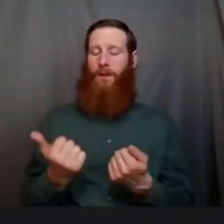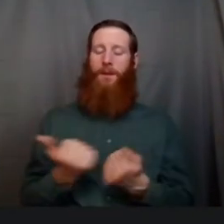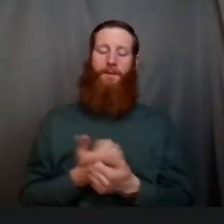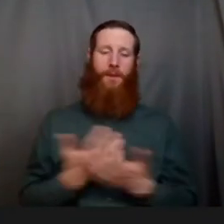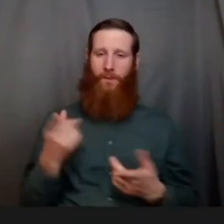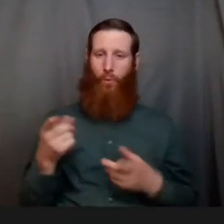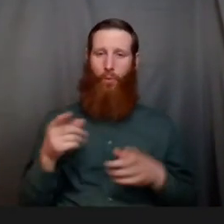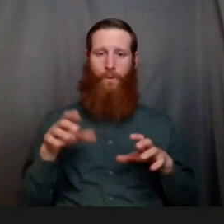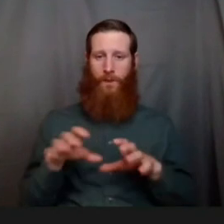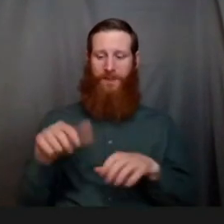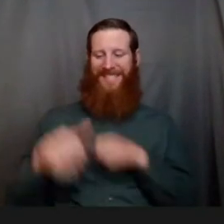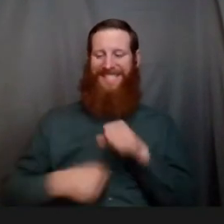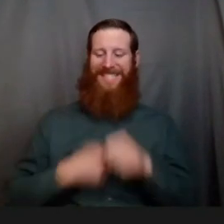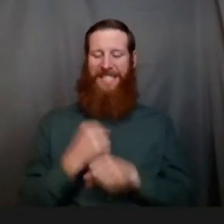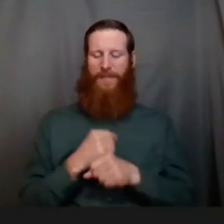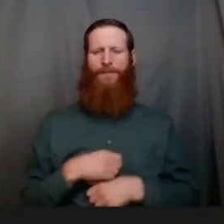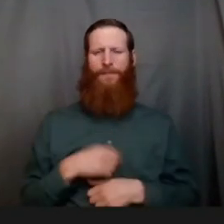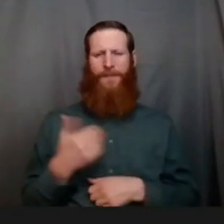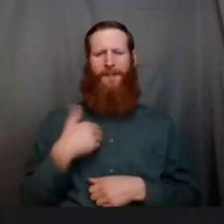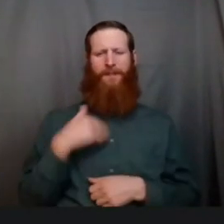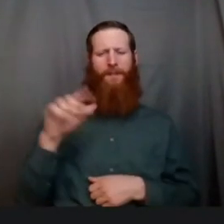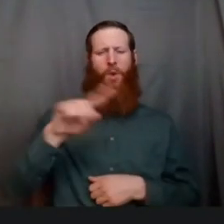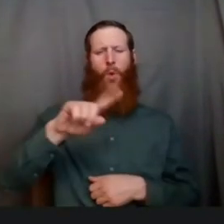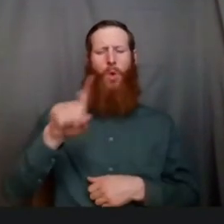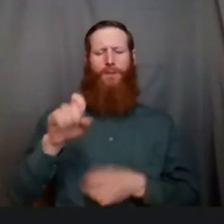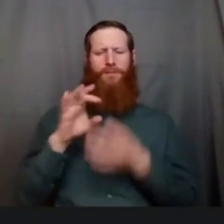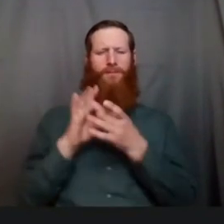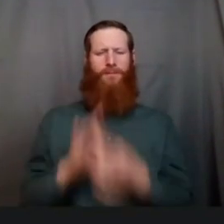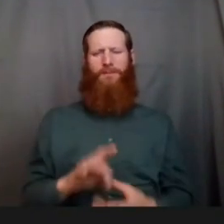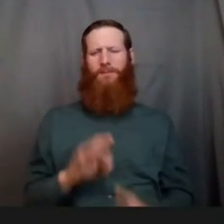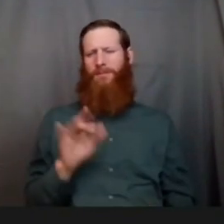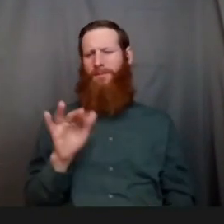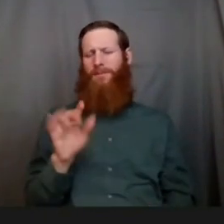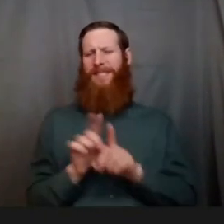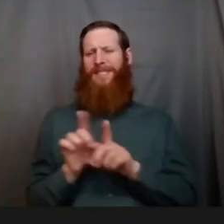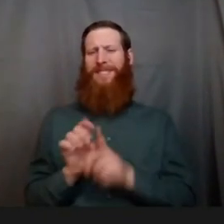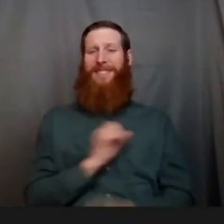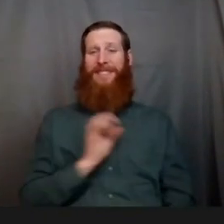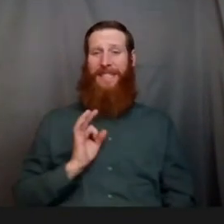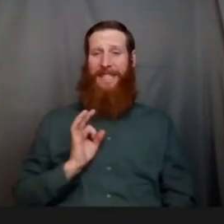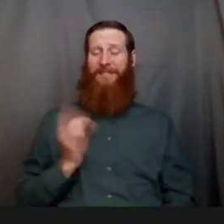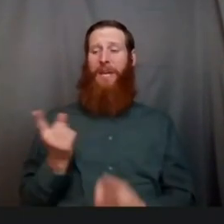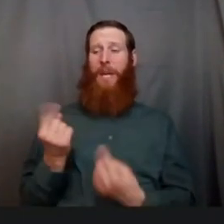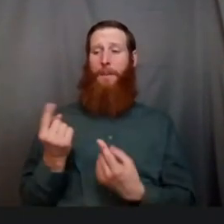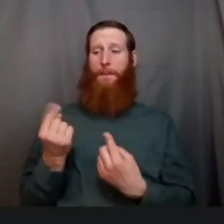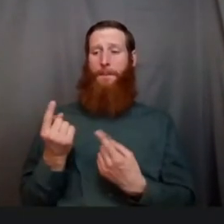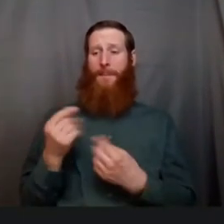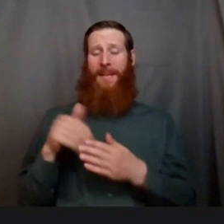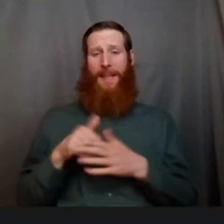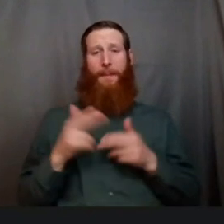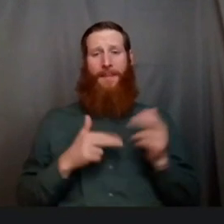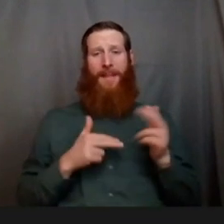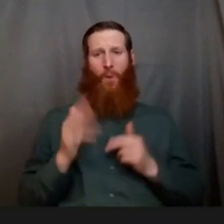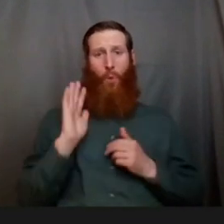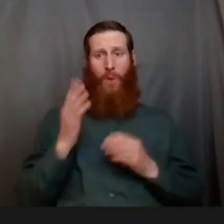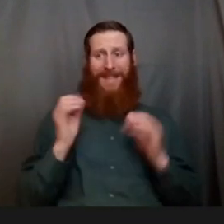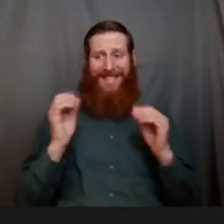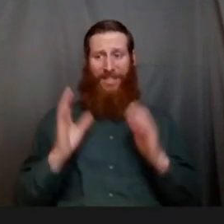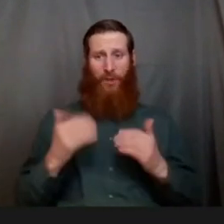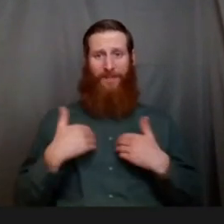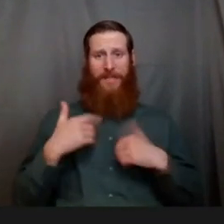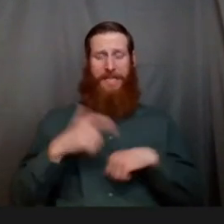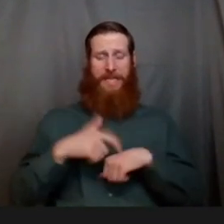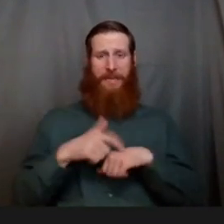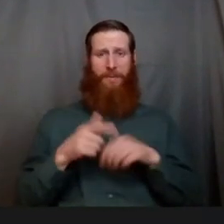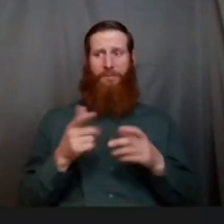this year. But there is a question about as staff are coming back into our buildings, will teachers have time to plan and set